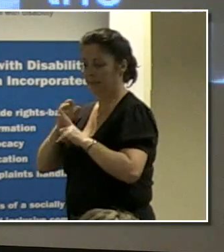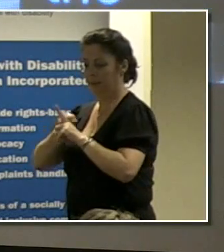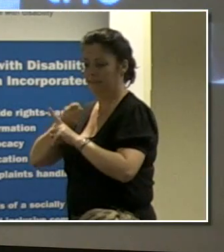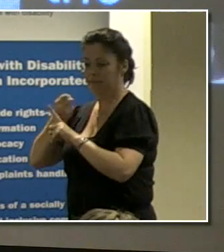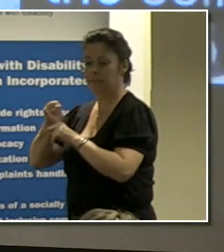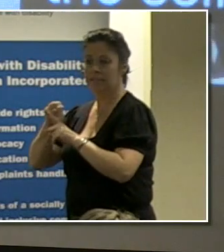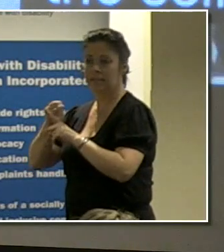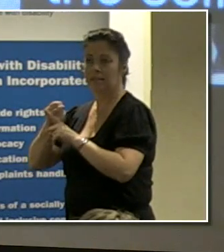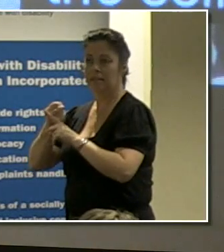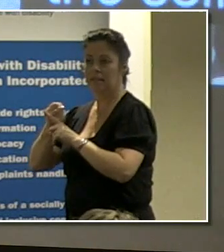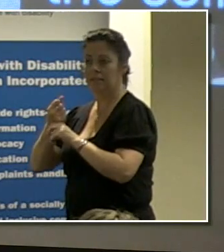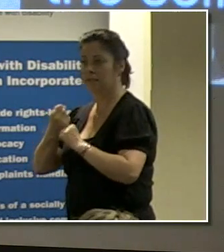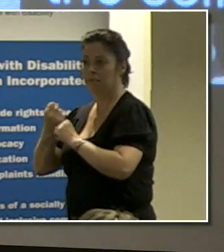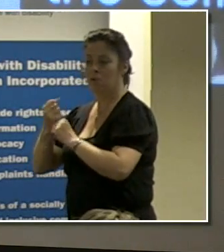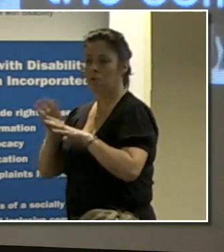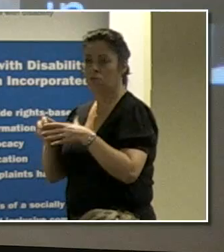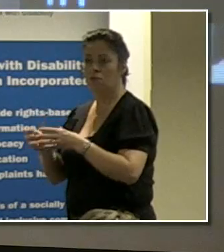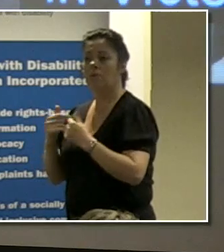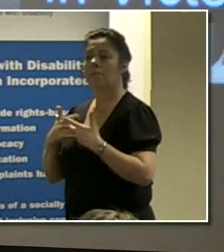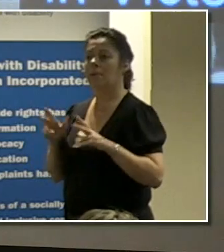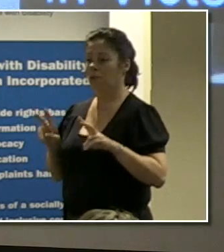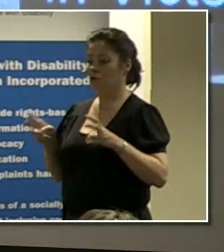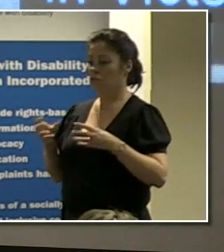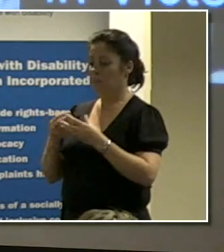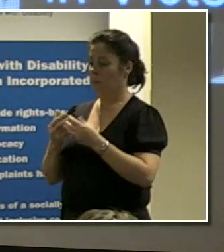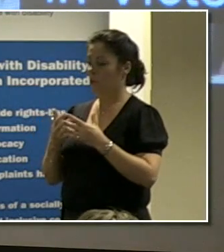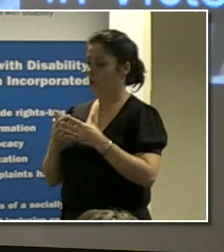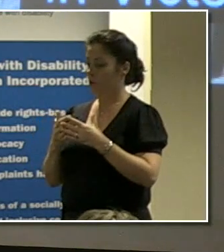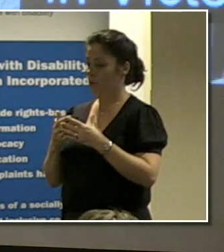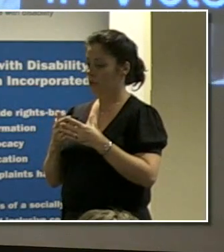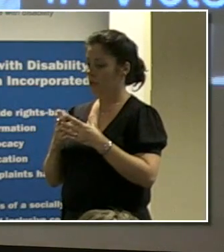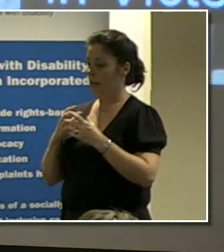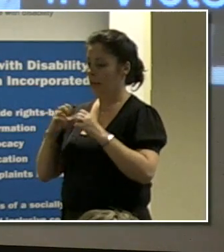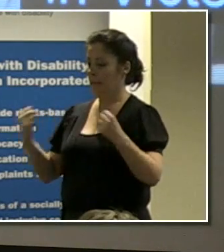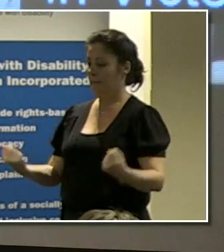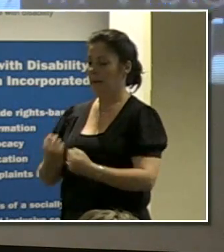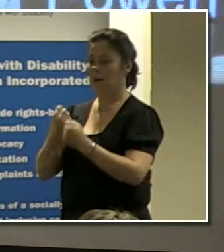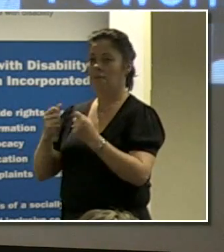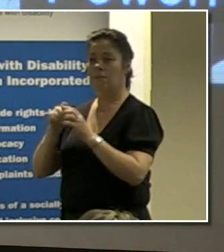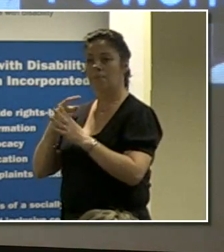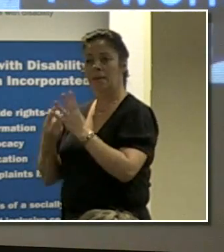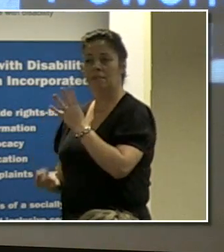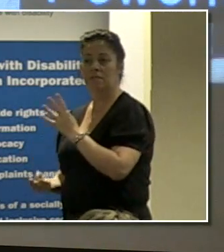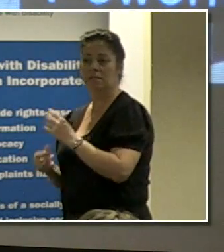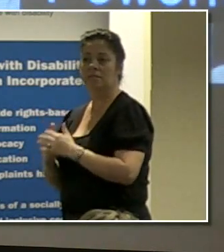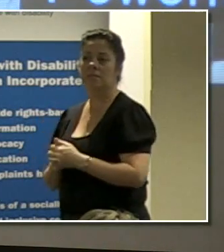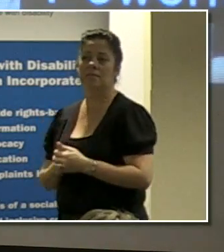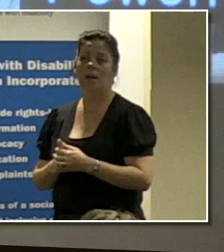called Powerful Parents, who are people with disabilities who've lost their children into out-of-home